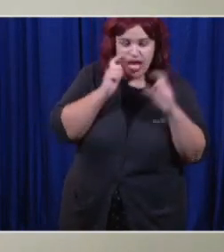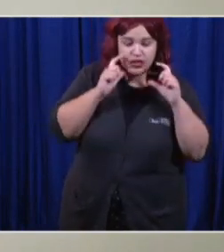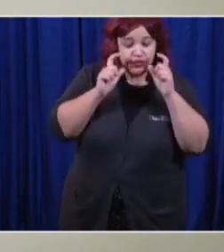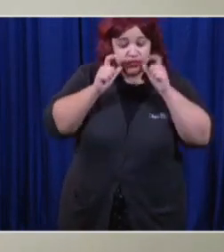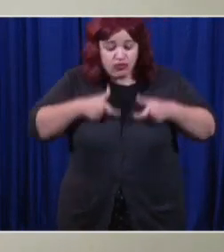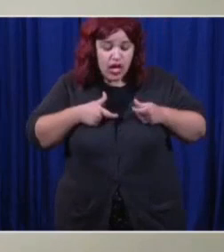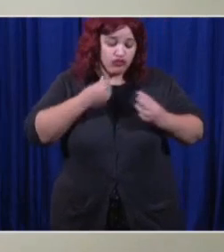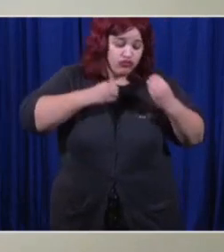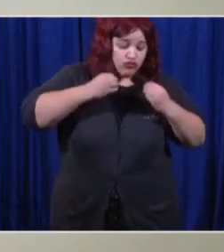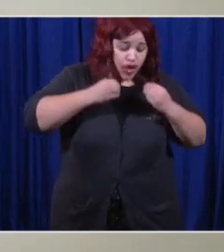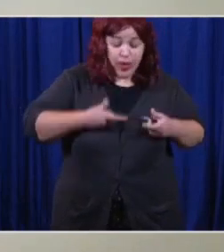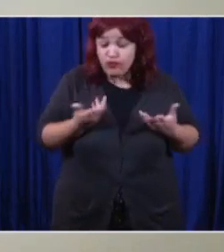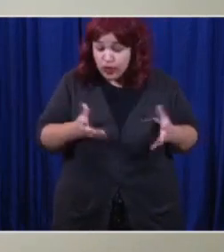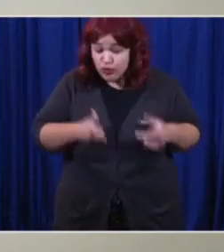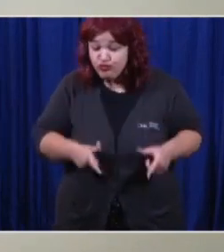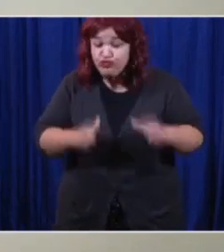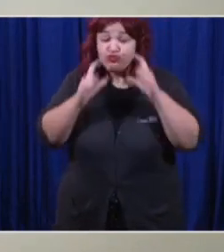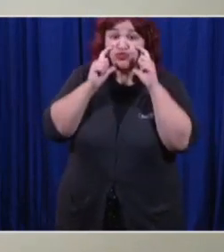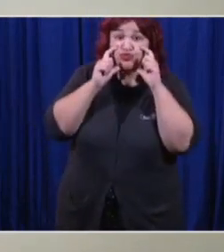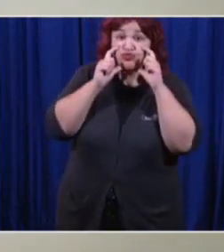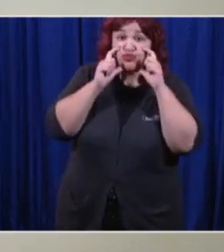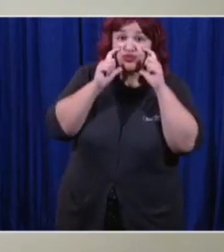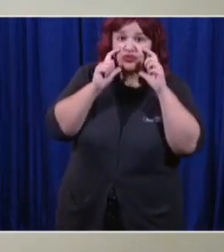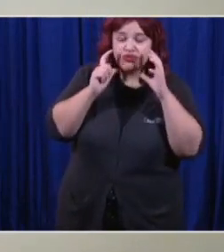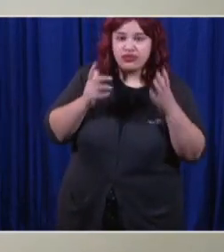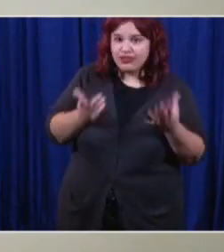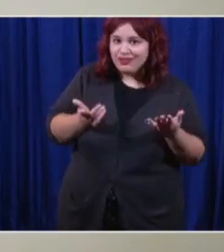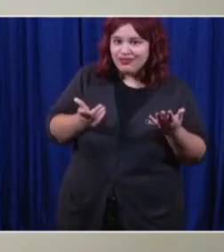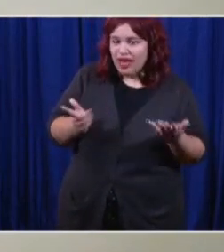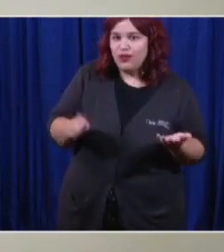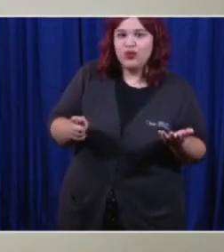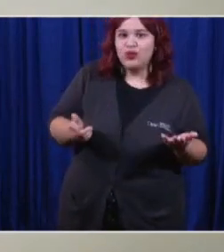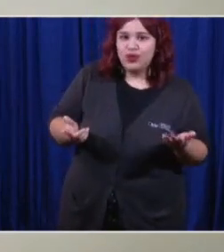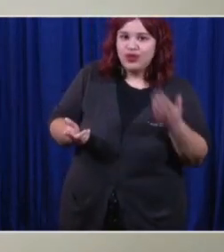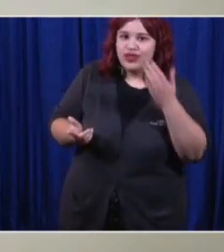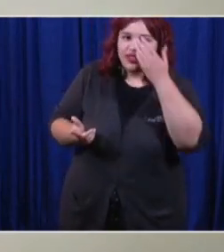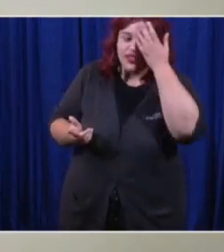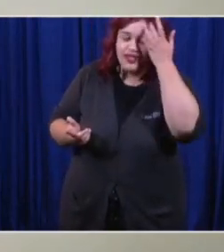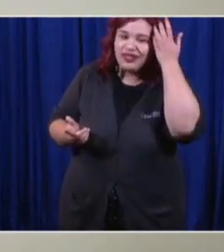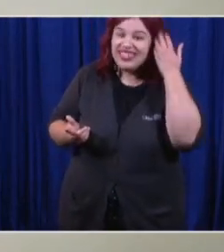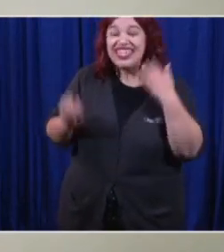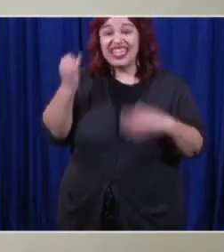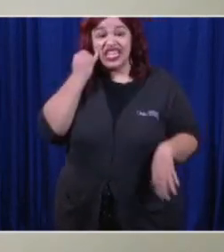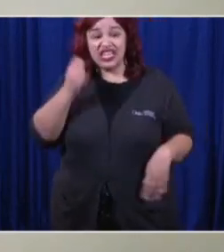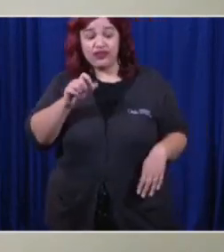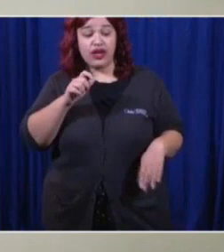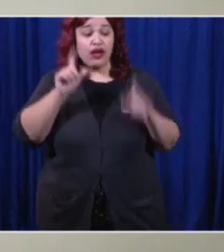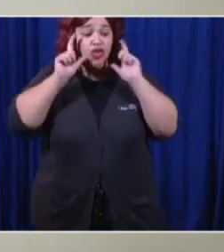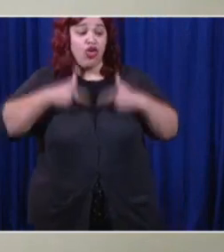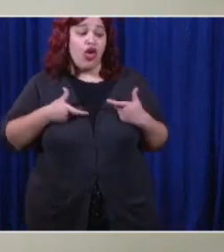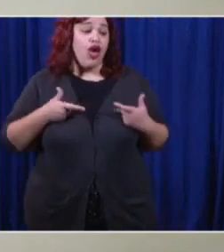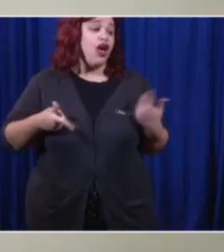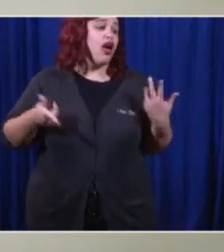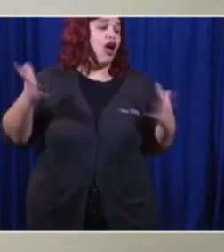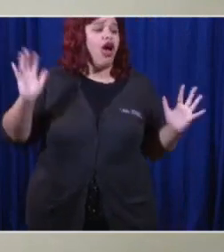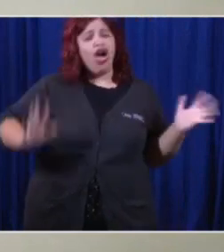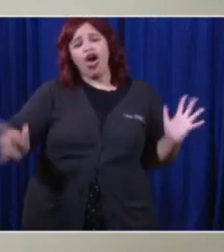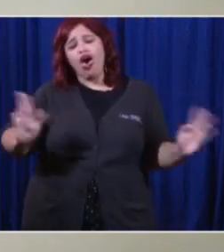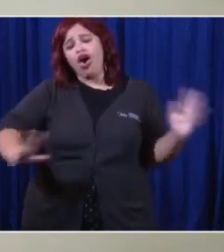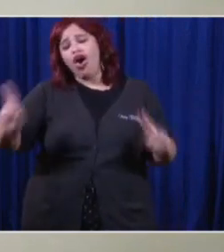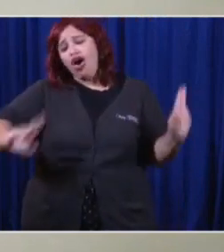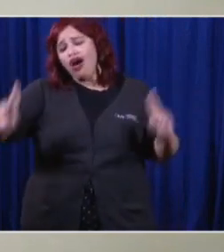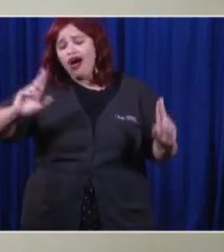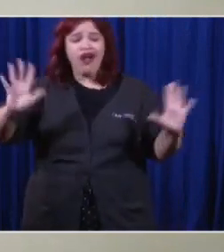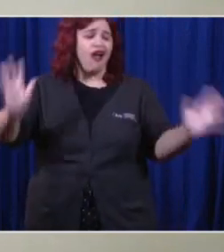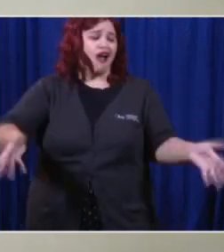They're indoor, not any different than a restaurant. And so I think that we all recognize that we know a lot more than we did 7